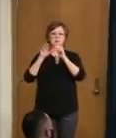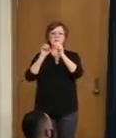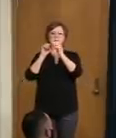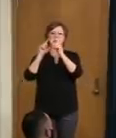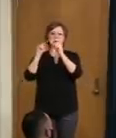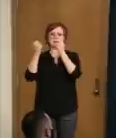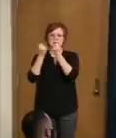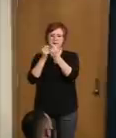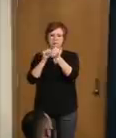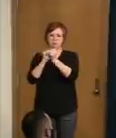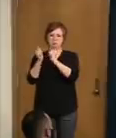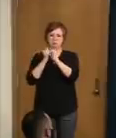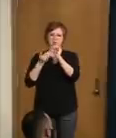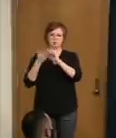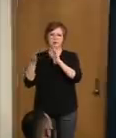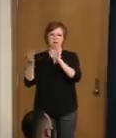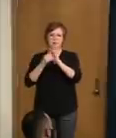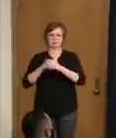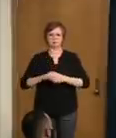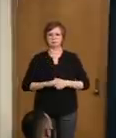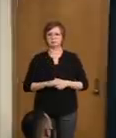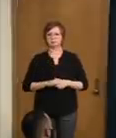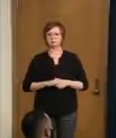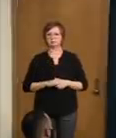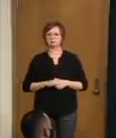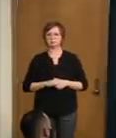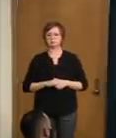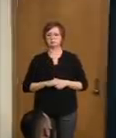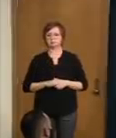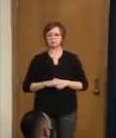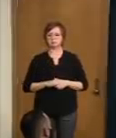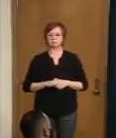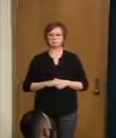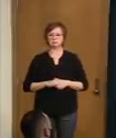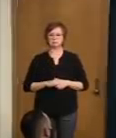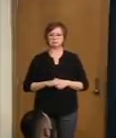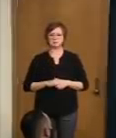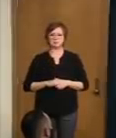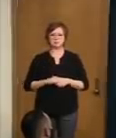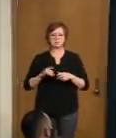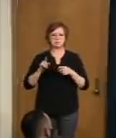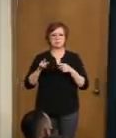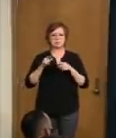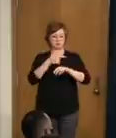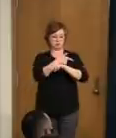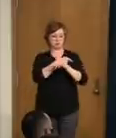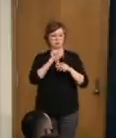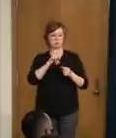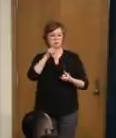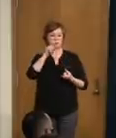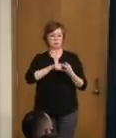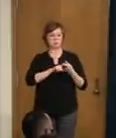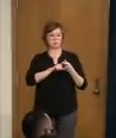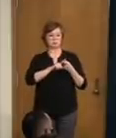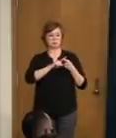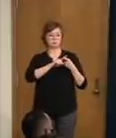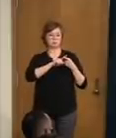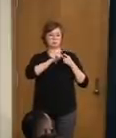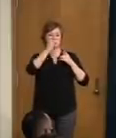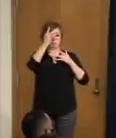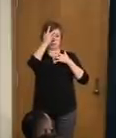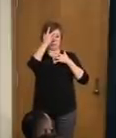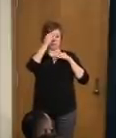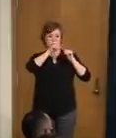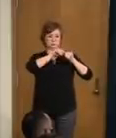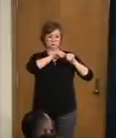we'll learn more about, how does immunization not just prevent clinical illness, which it does very effectively, but there's now encouraging evidence that